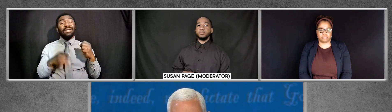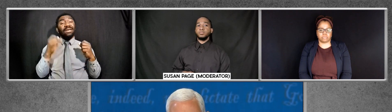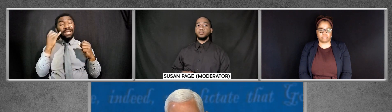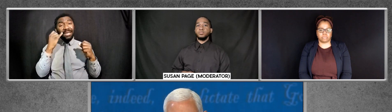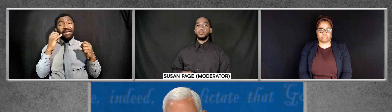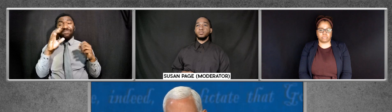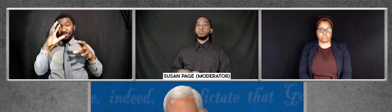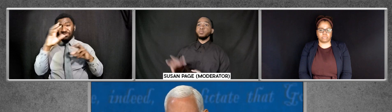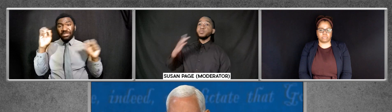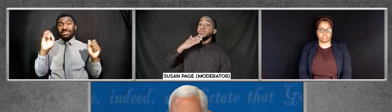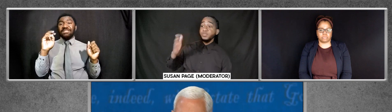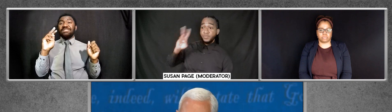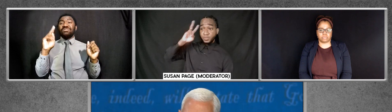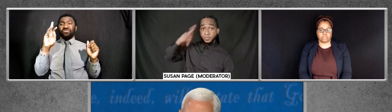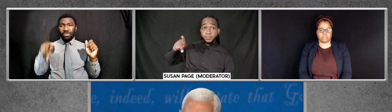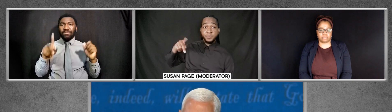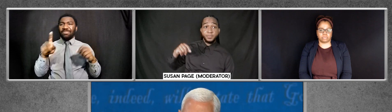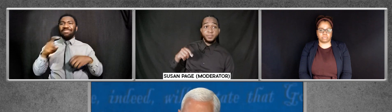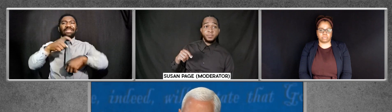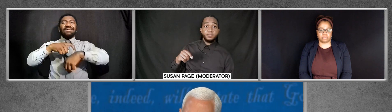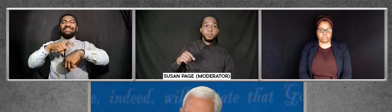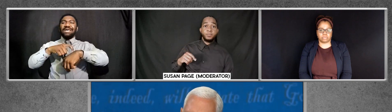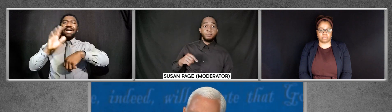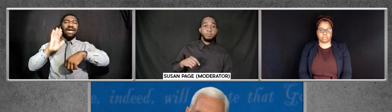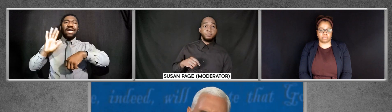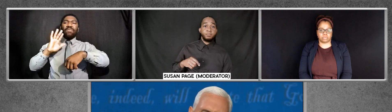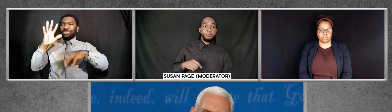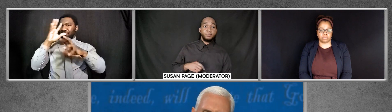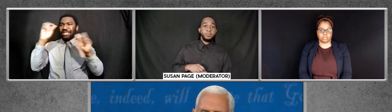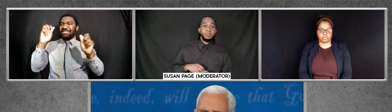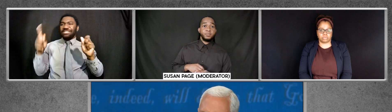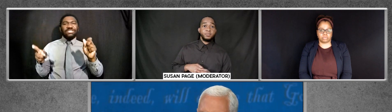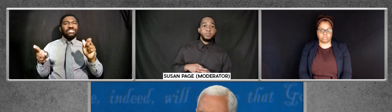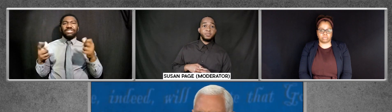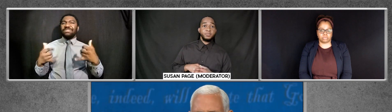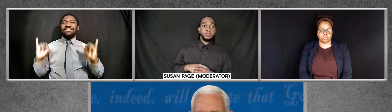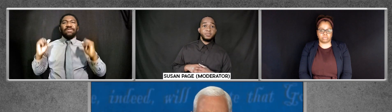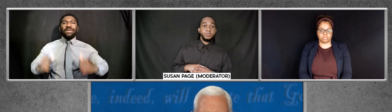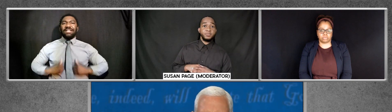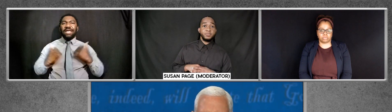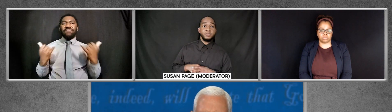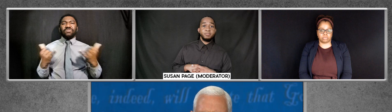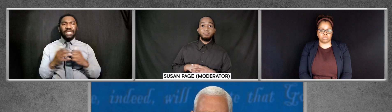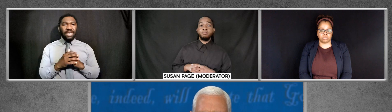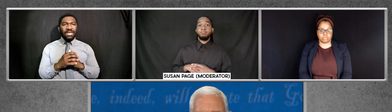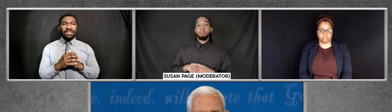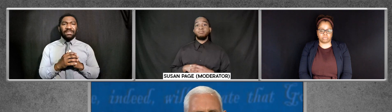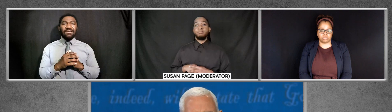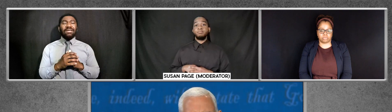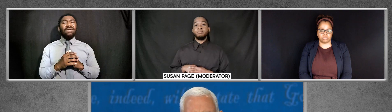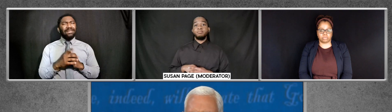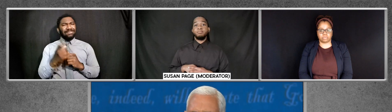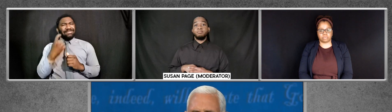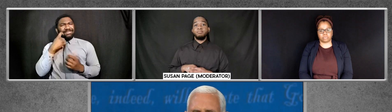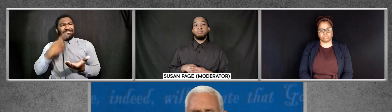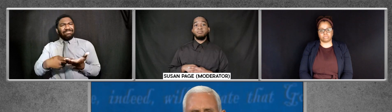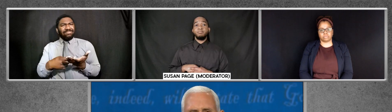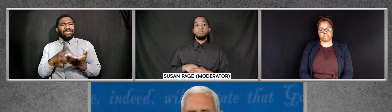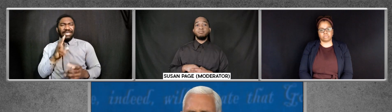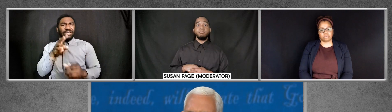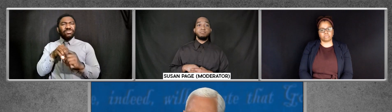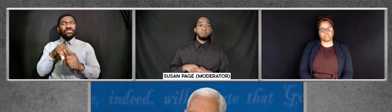Vice Look, President. we destroyed the ISIS caliphate. And you talk about re-entering the Iran nuclear deal. I mean, the last administration